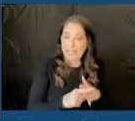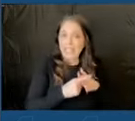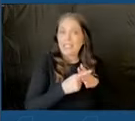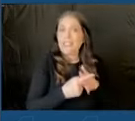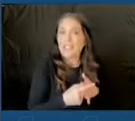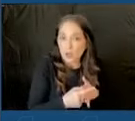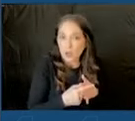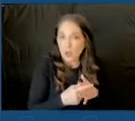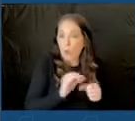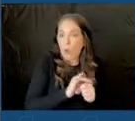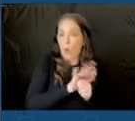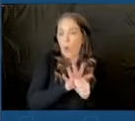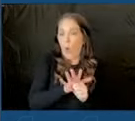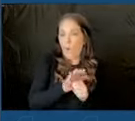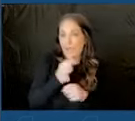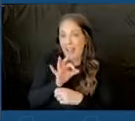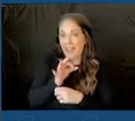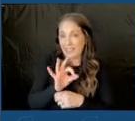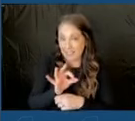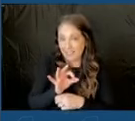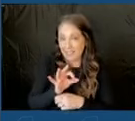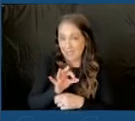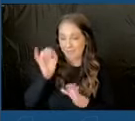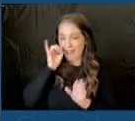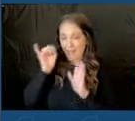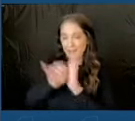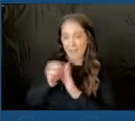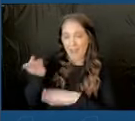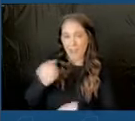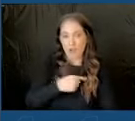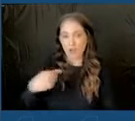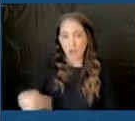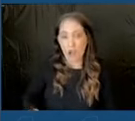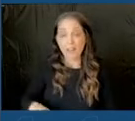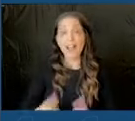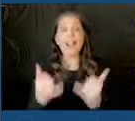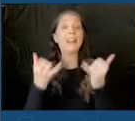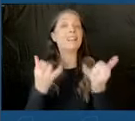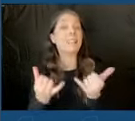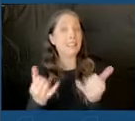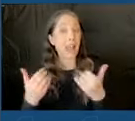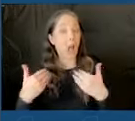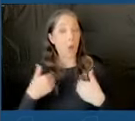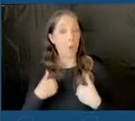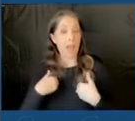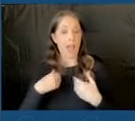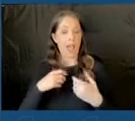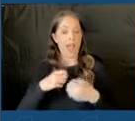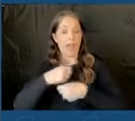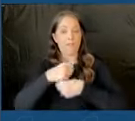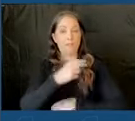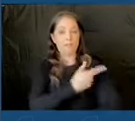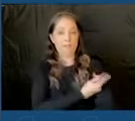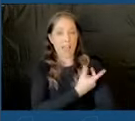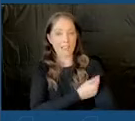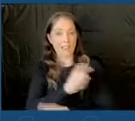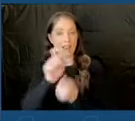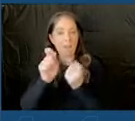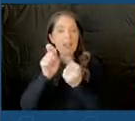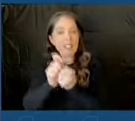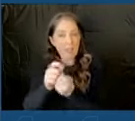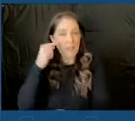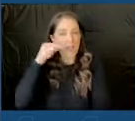that was identified in Wuhan, China. Now we have a vaccine that is tailored to the circulating variant, and we have a